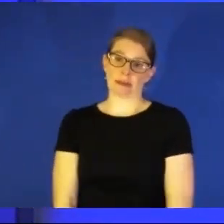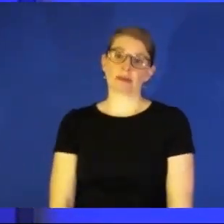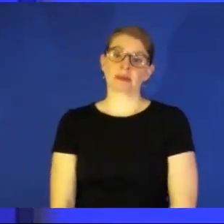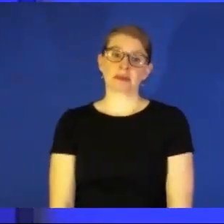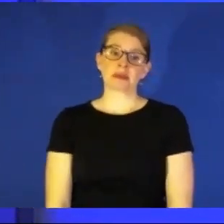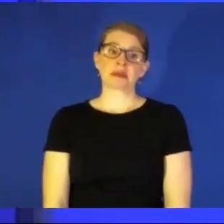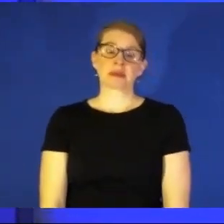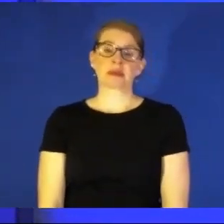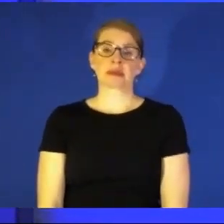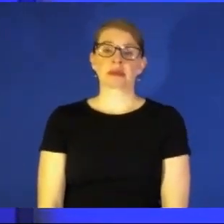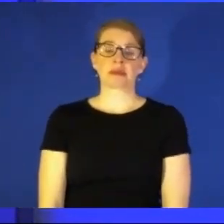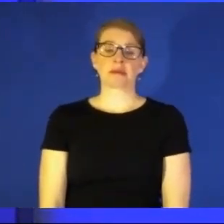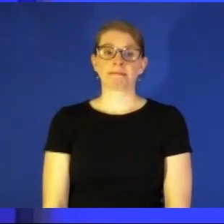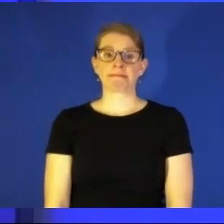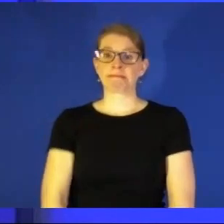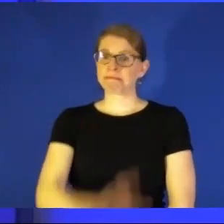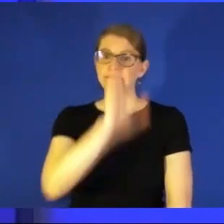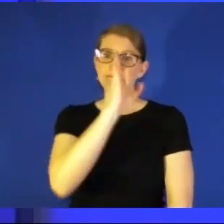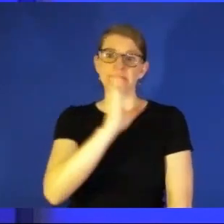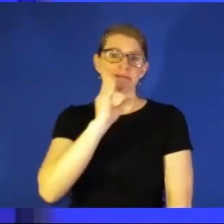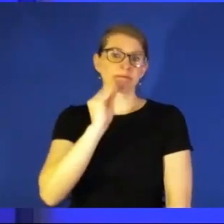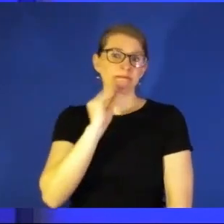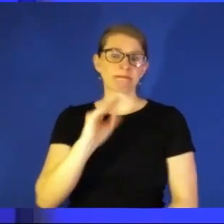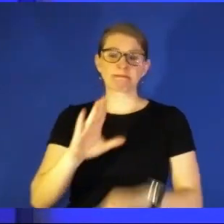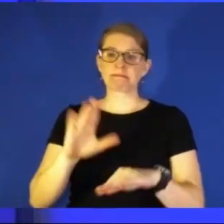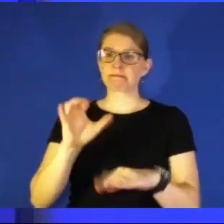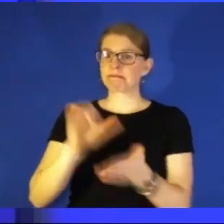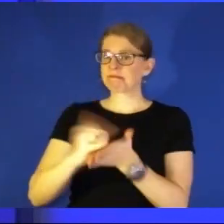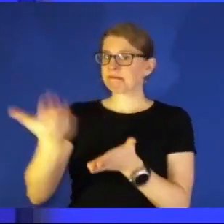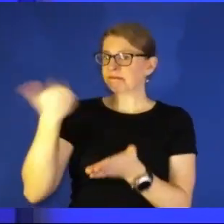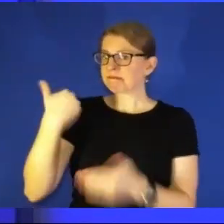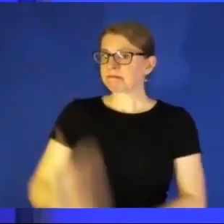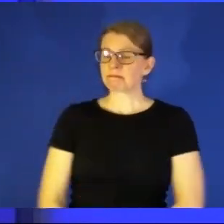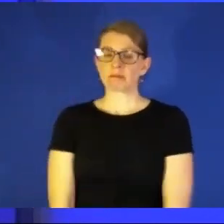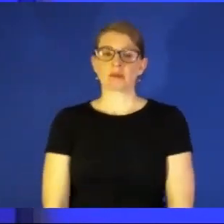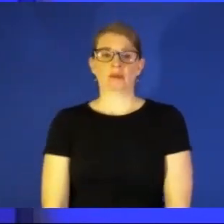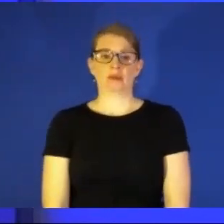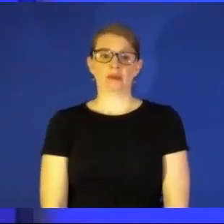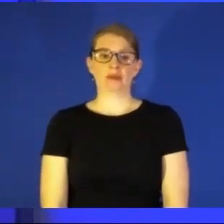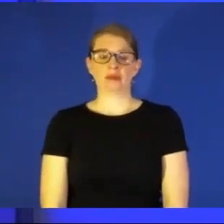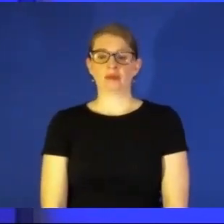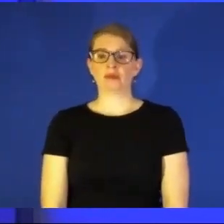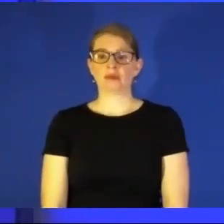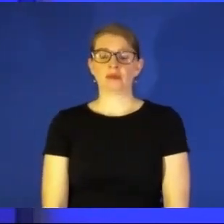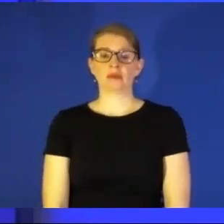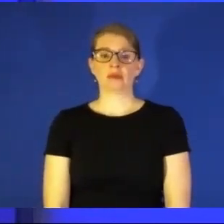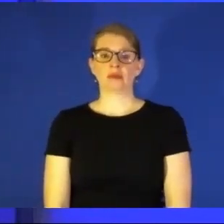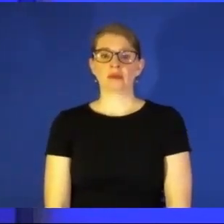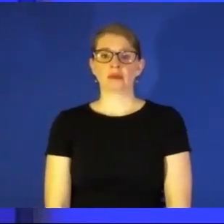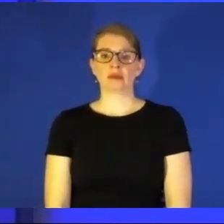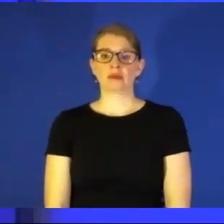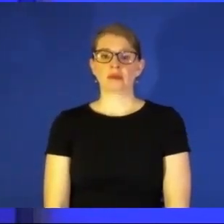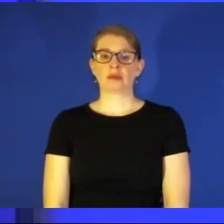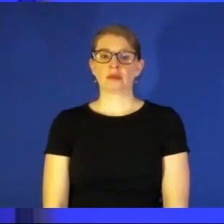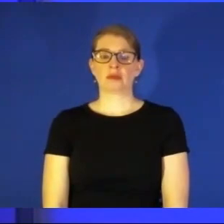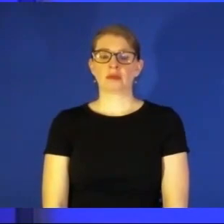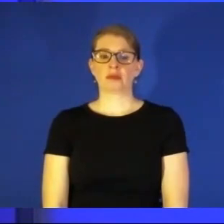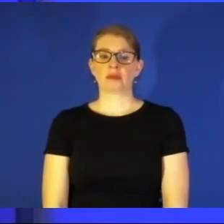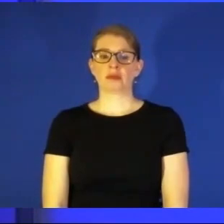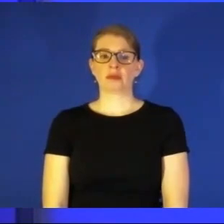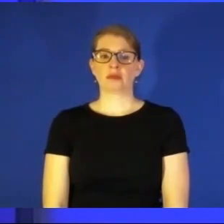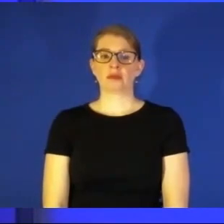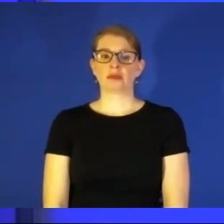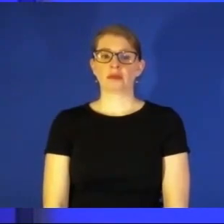I had never had an experience where we had to kind of manage the passing